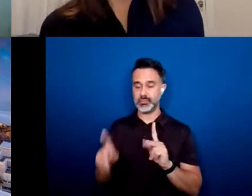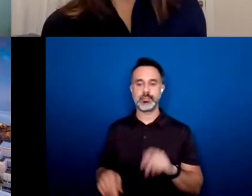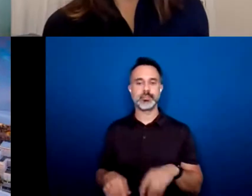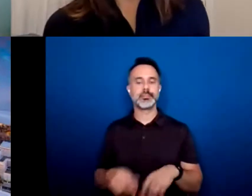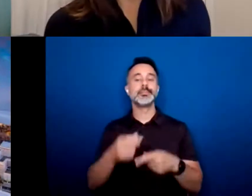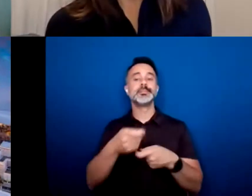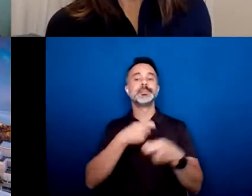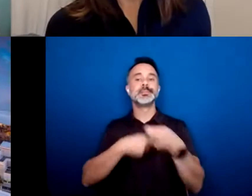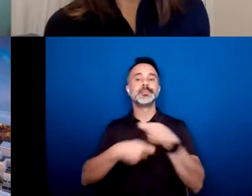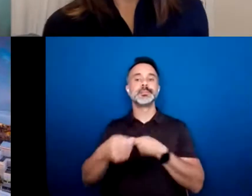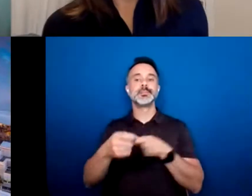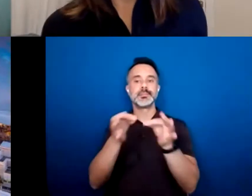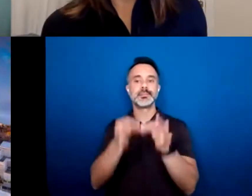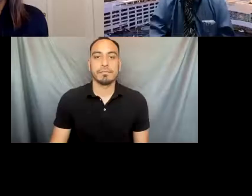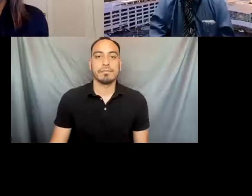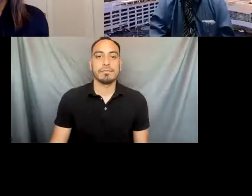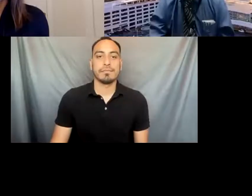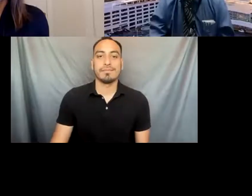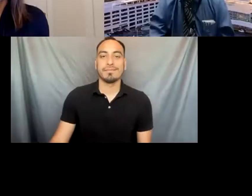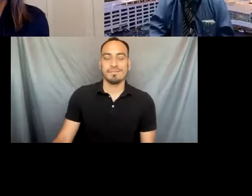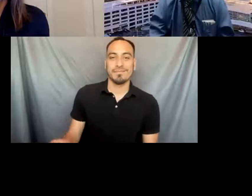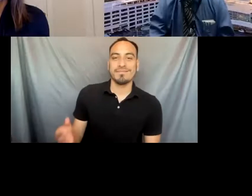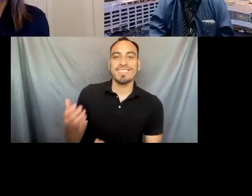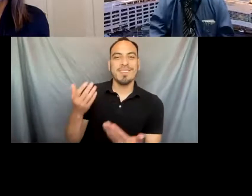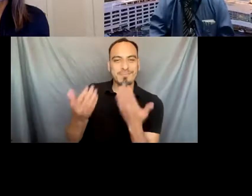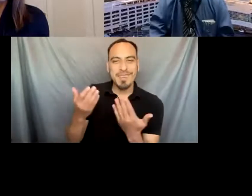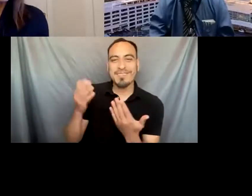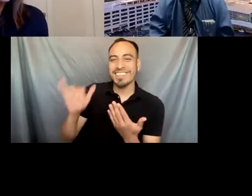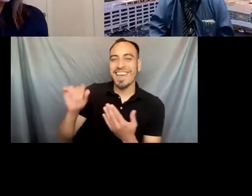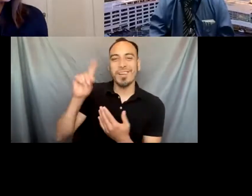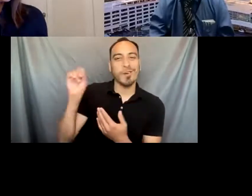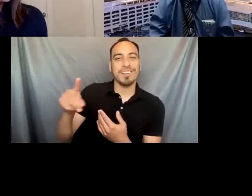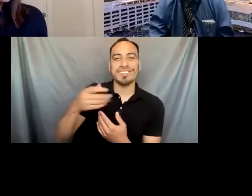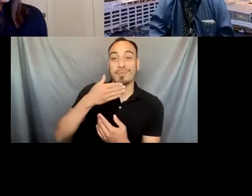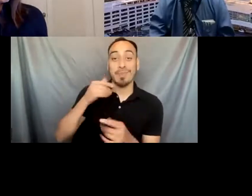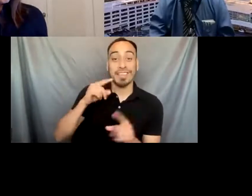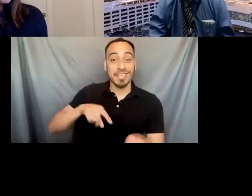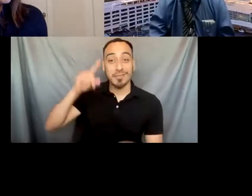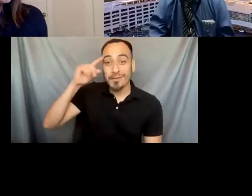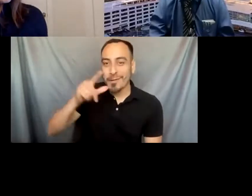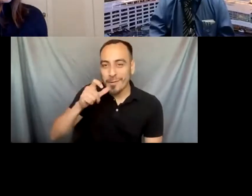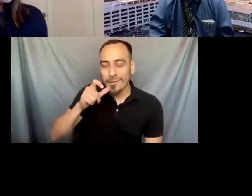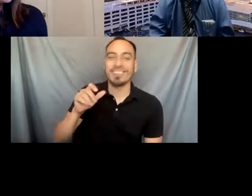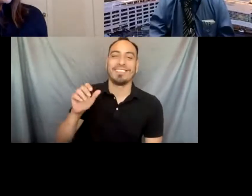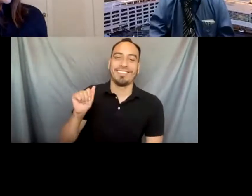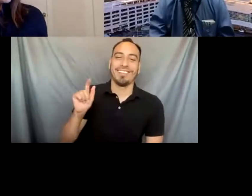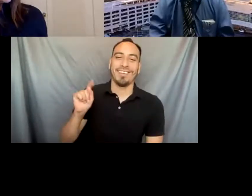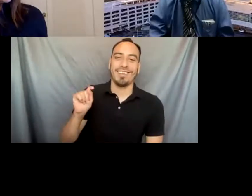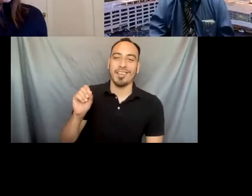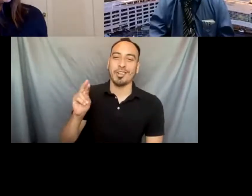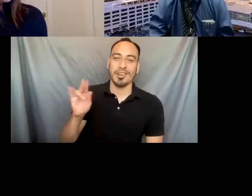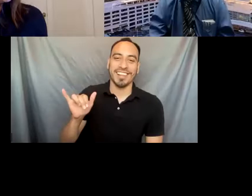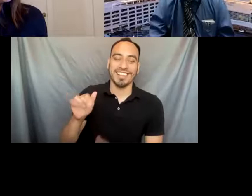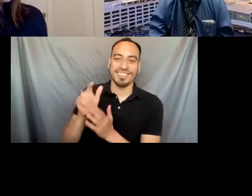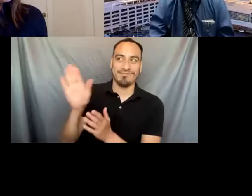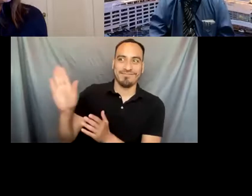That's probably a question for the attorneys, but I don't think that we see any reason why they couldn't do that